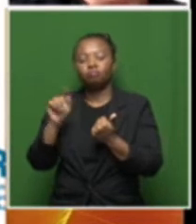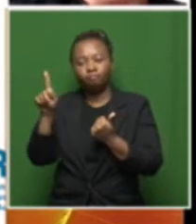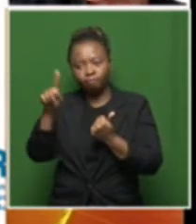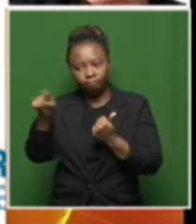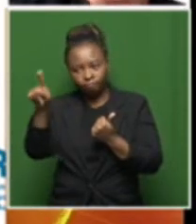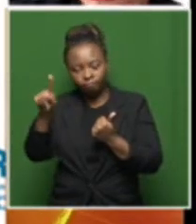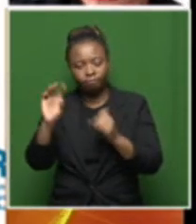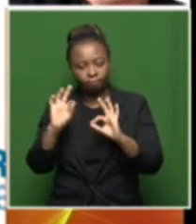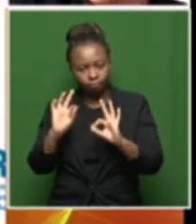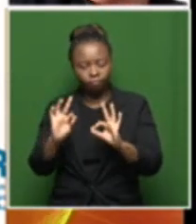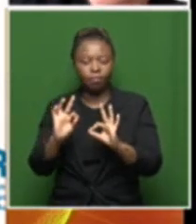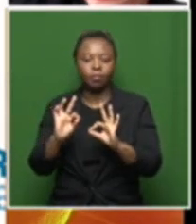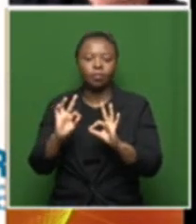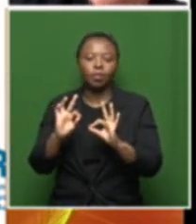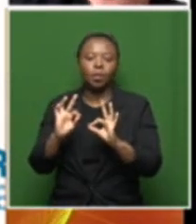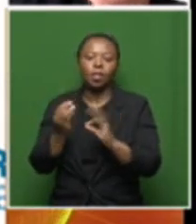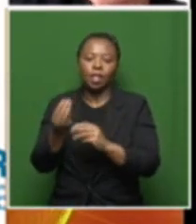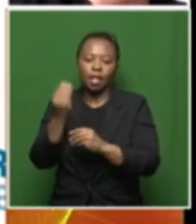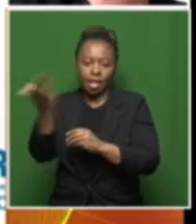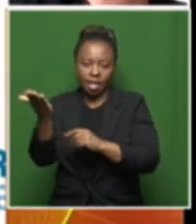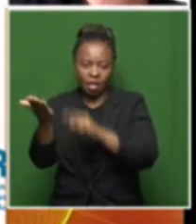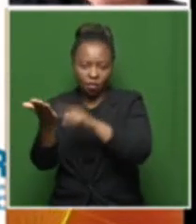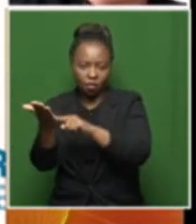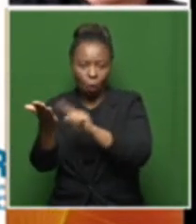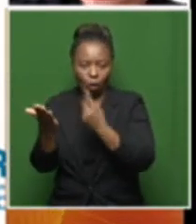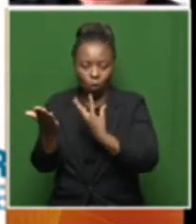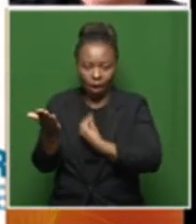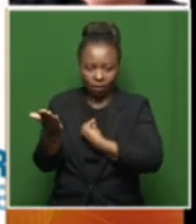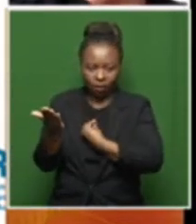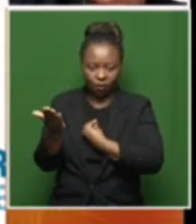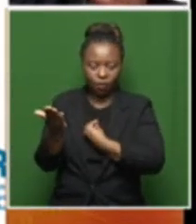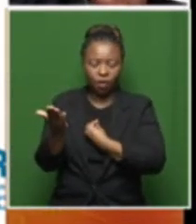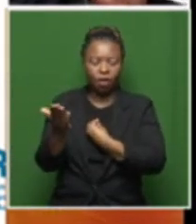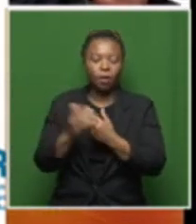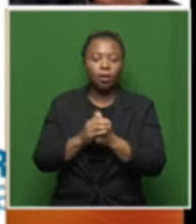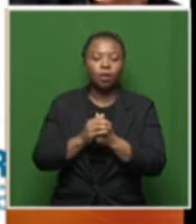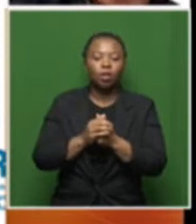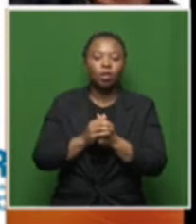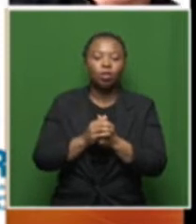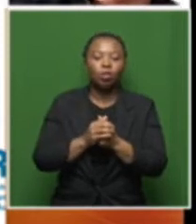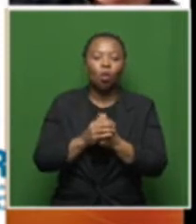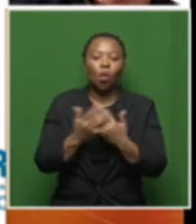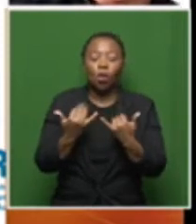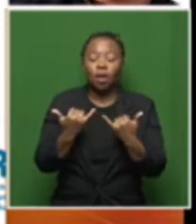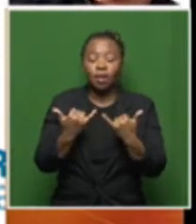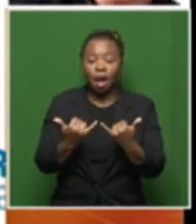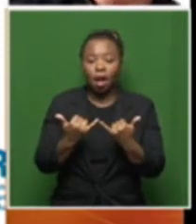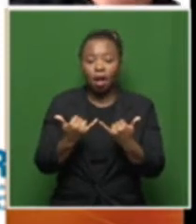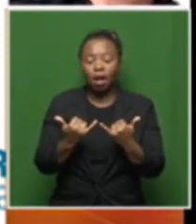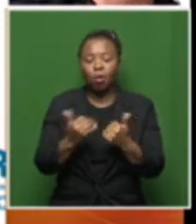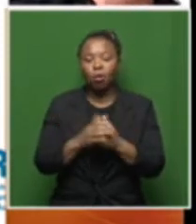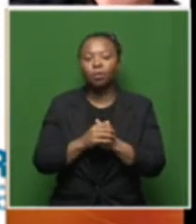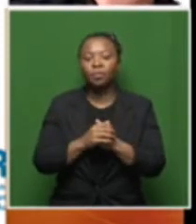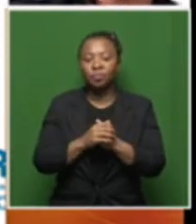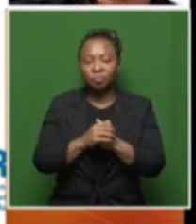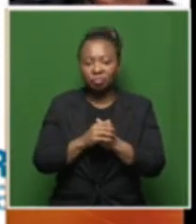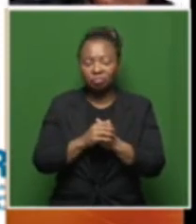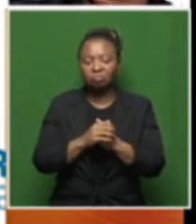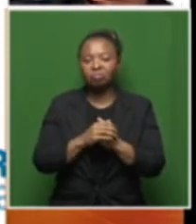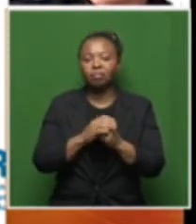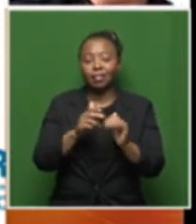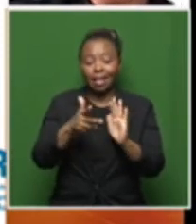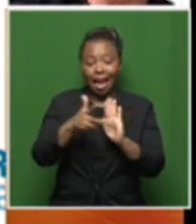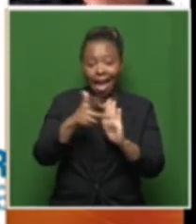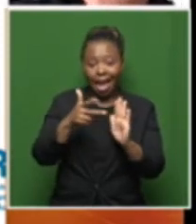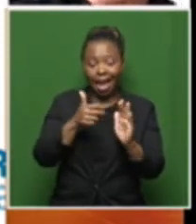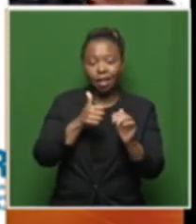were able to get conditional. Again, it also has conditional. So what you will find in terms of compliance with the Act,